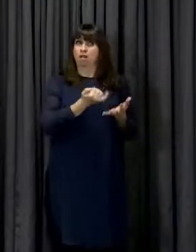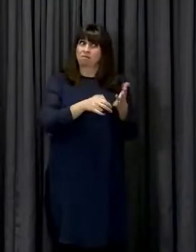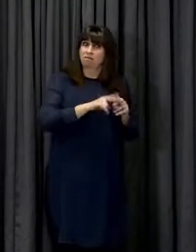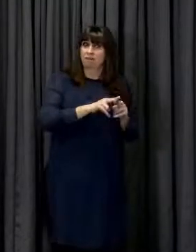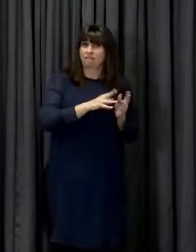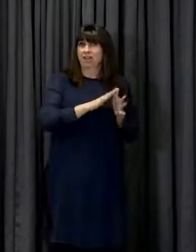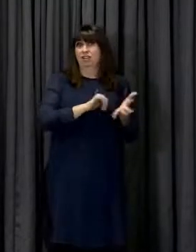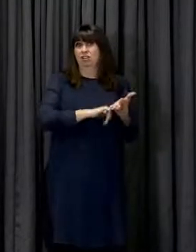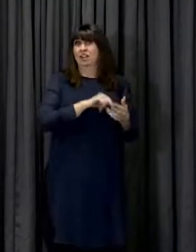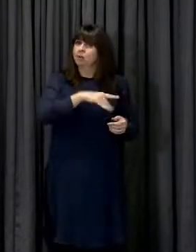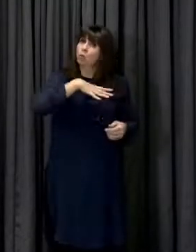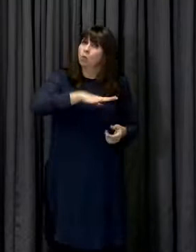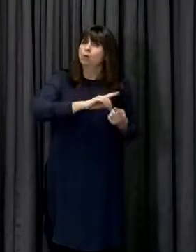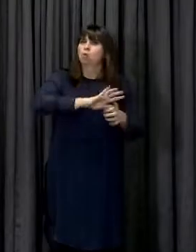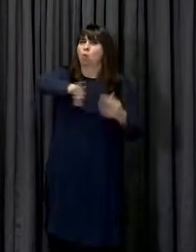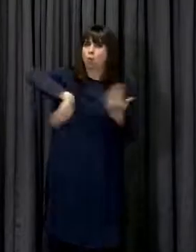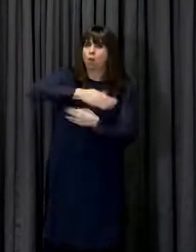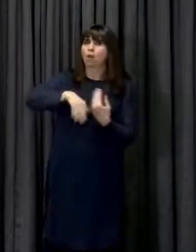keep all of us safe.